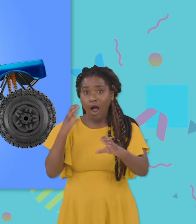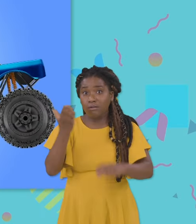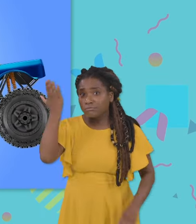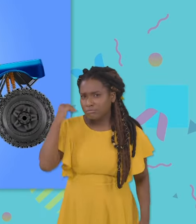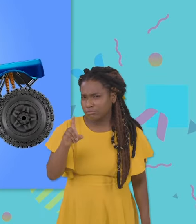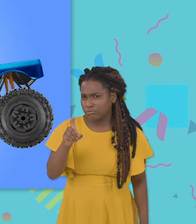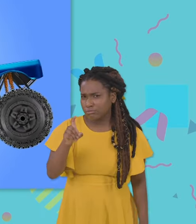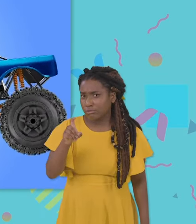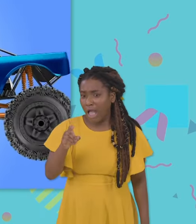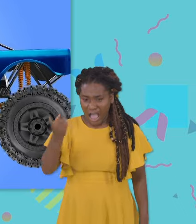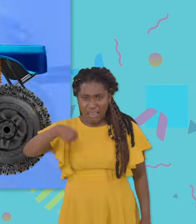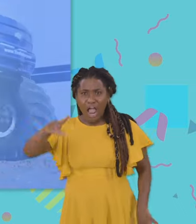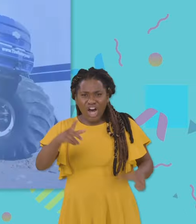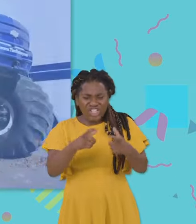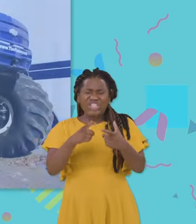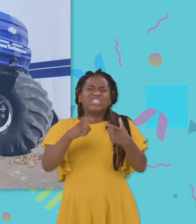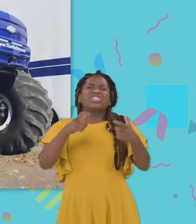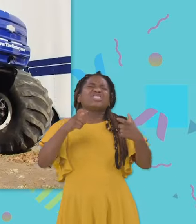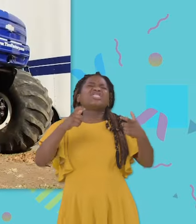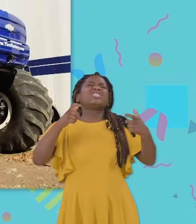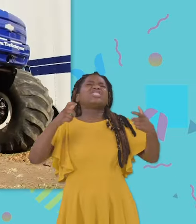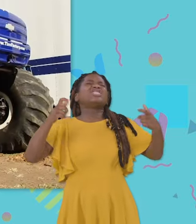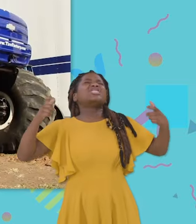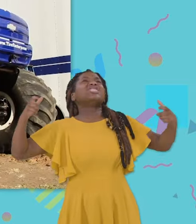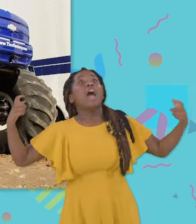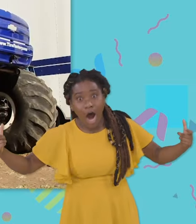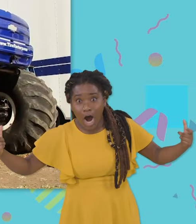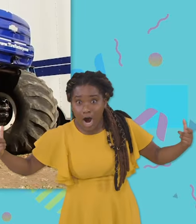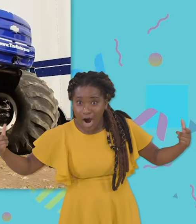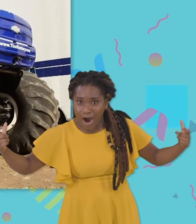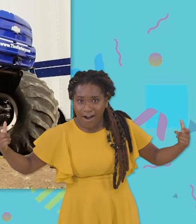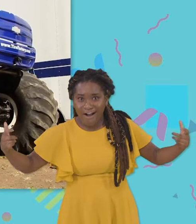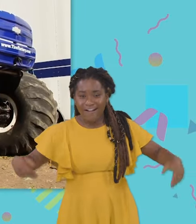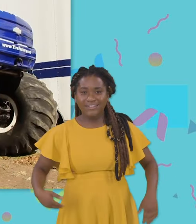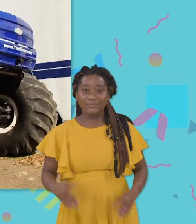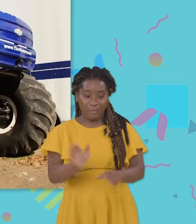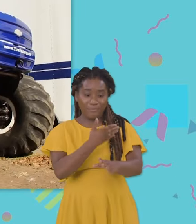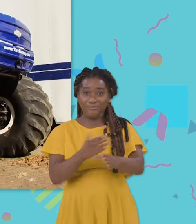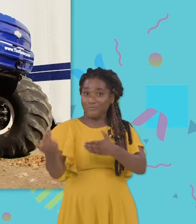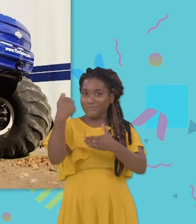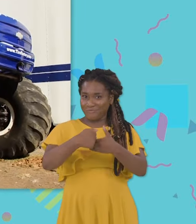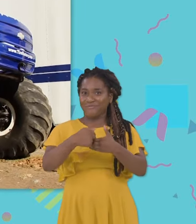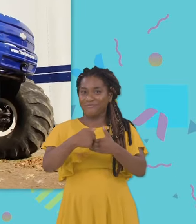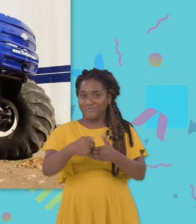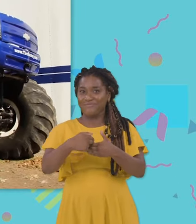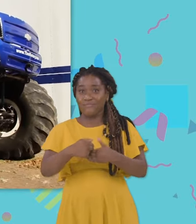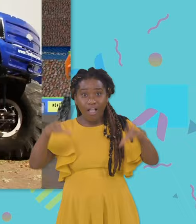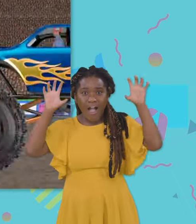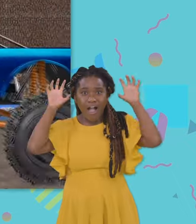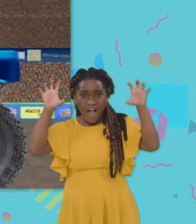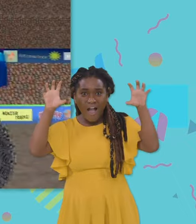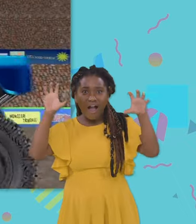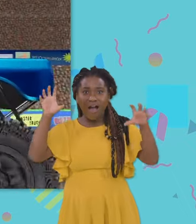before? They are so enormous! They are gigantic! Let's listen to the monster truck